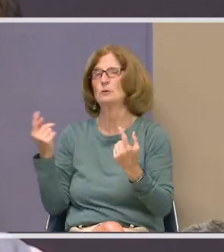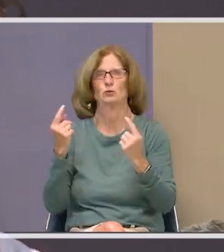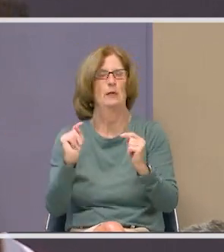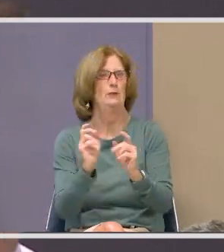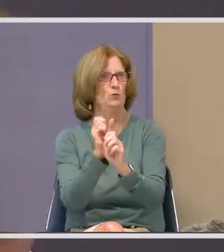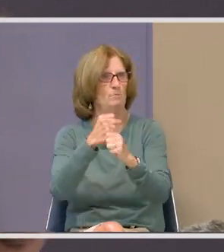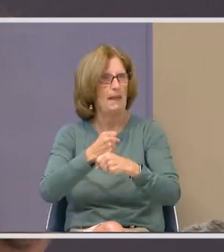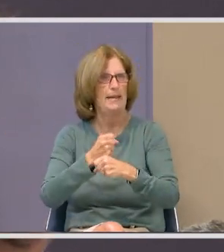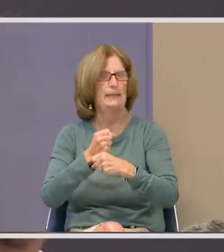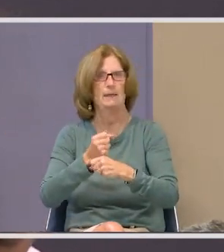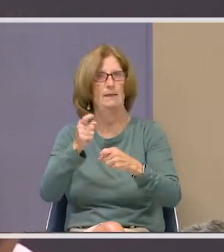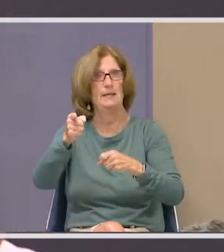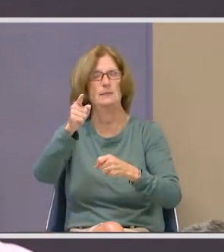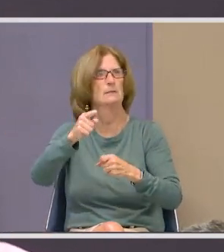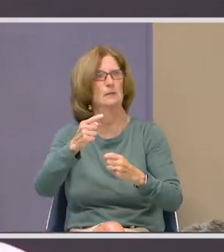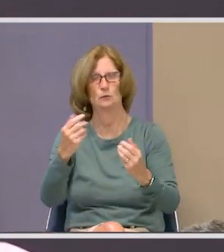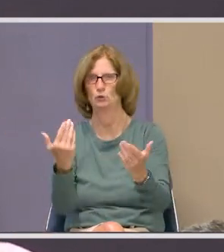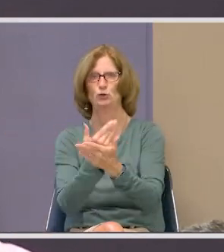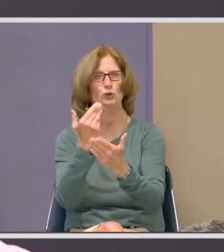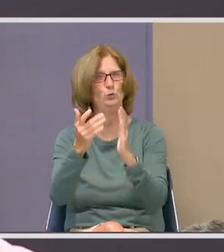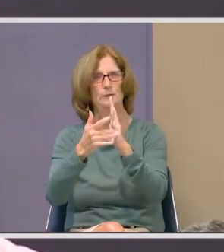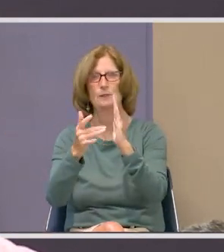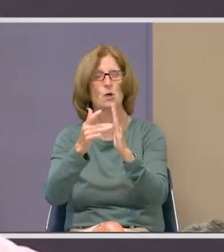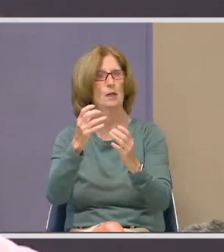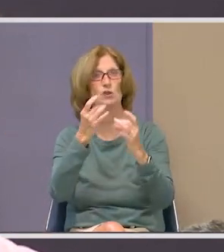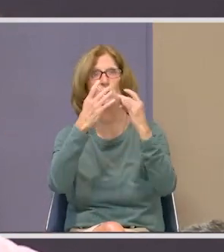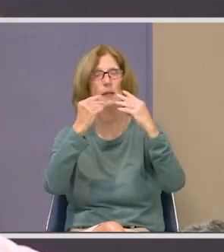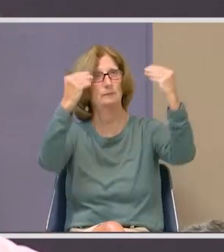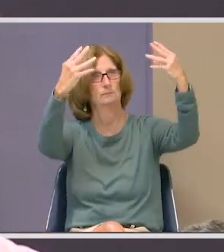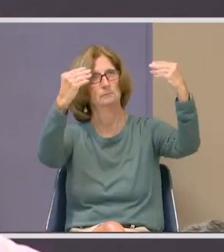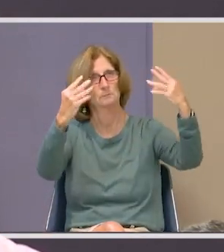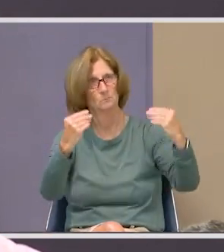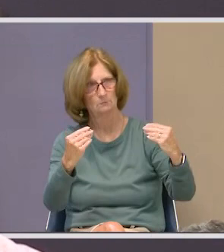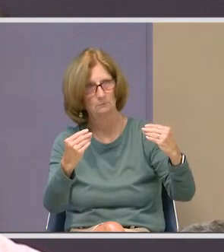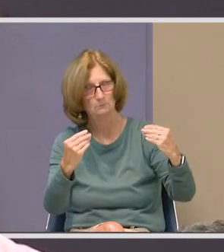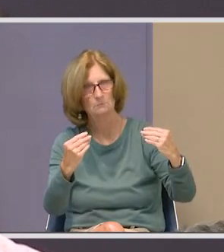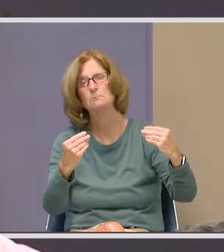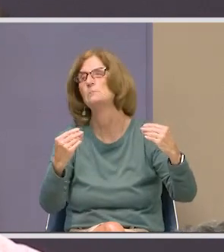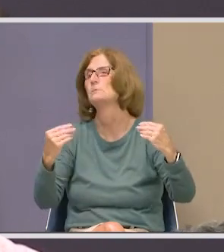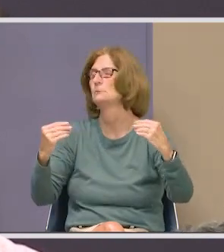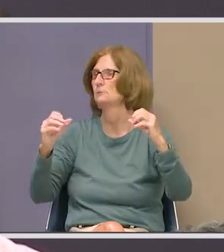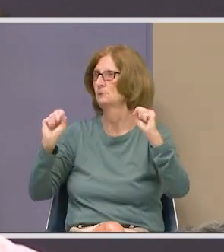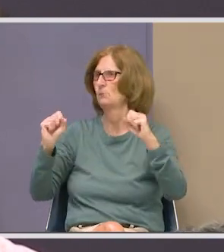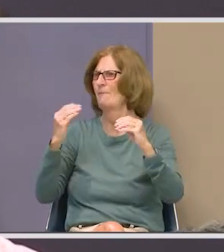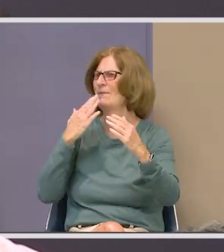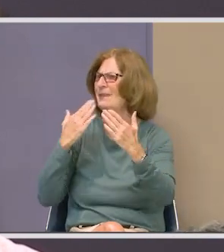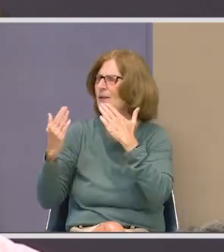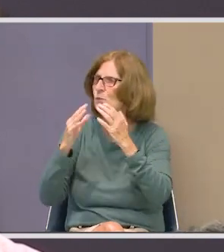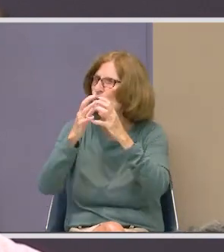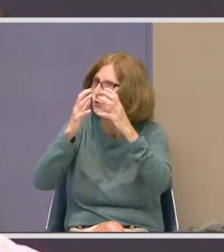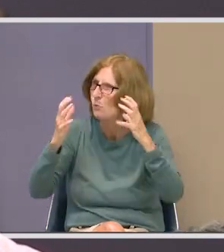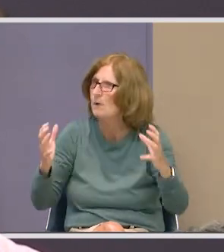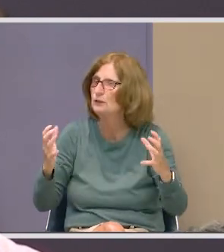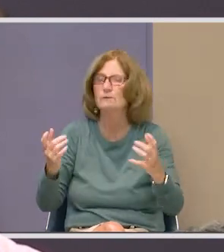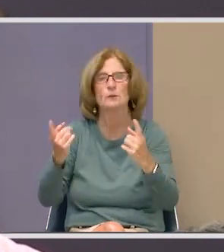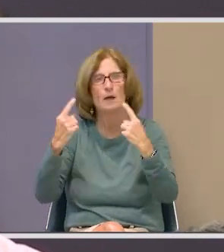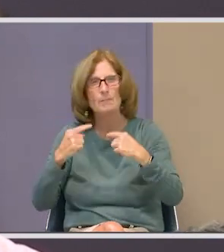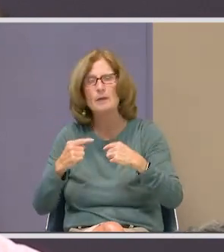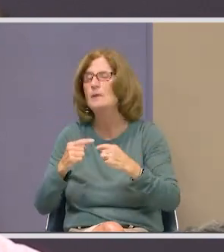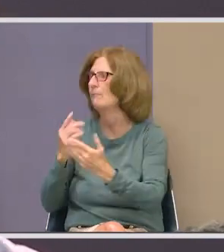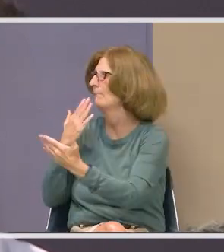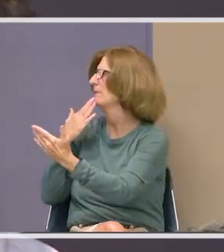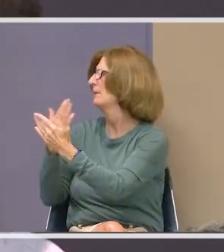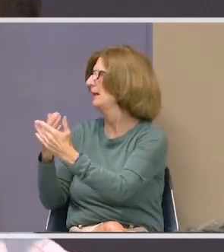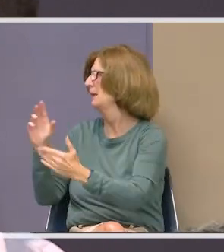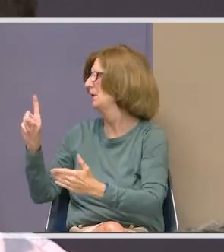as possible for as many people as possible. With that, thank you all again so much for coming out. Thank you, Domi,